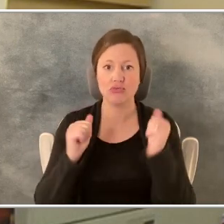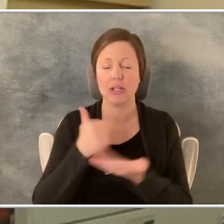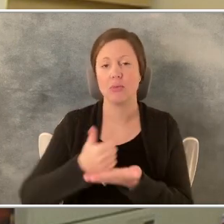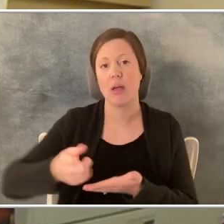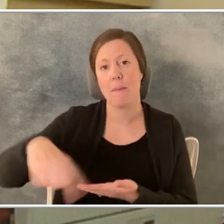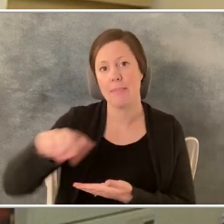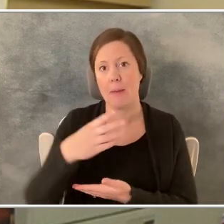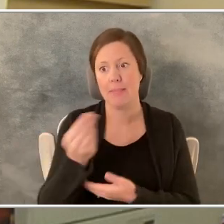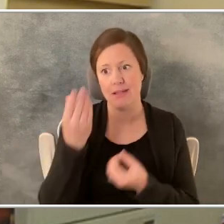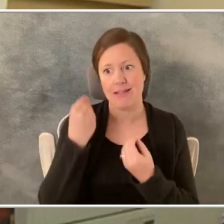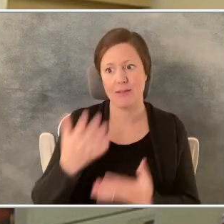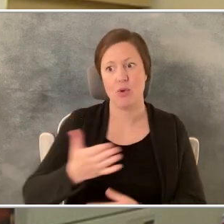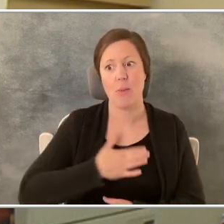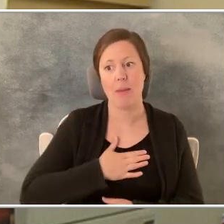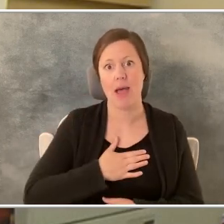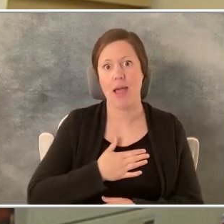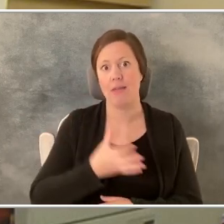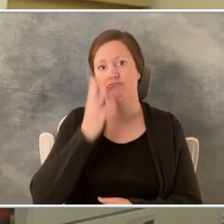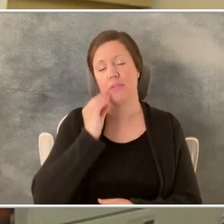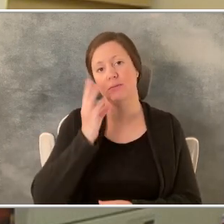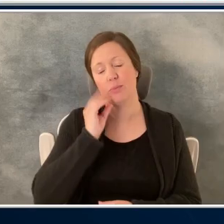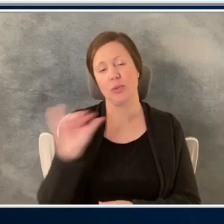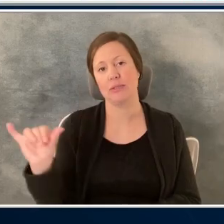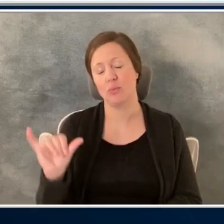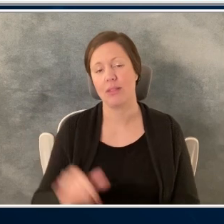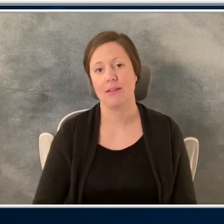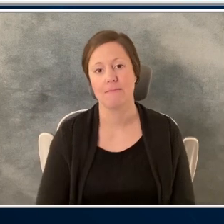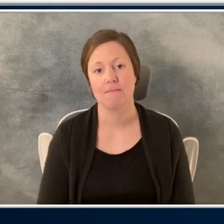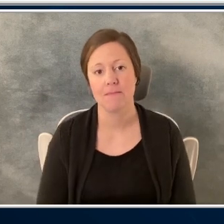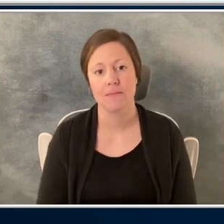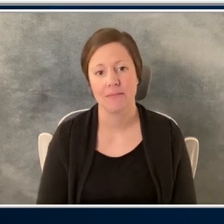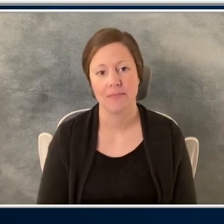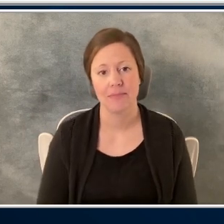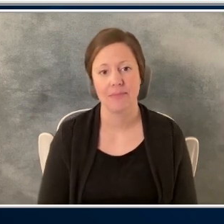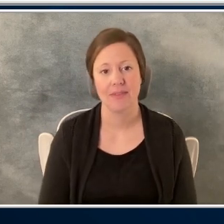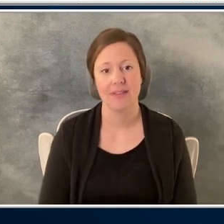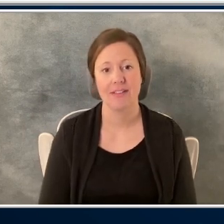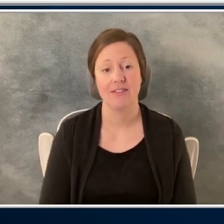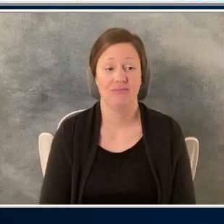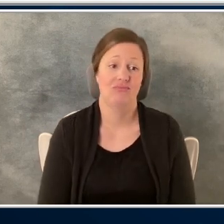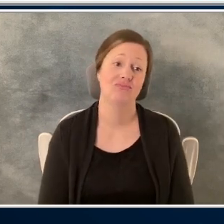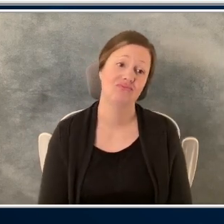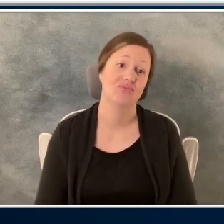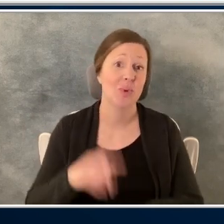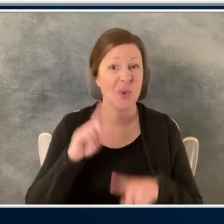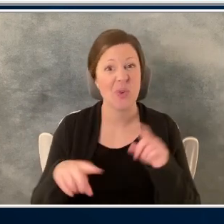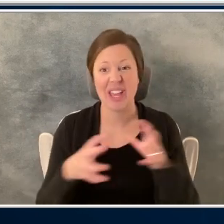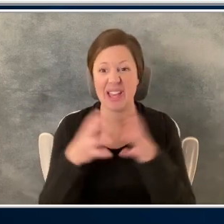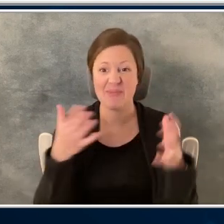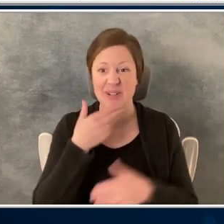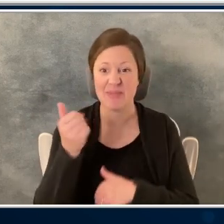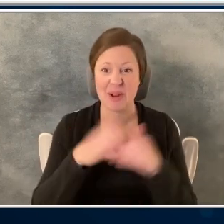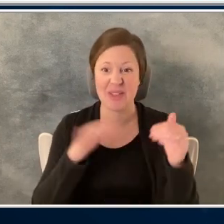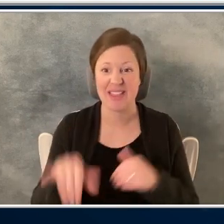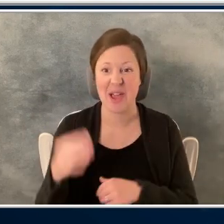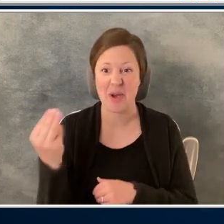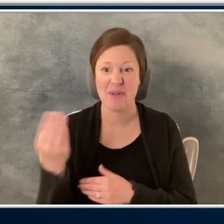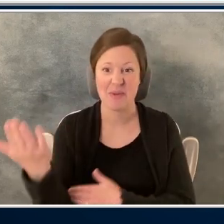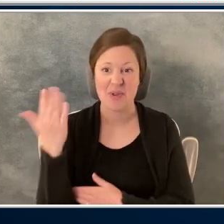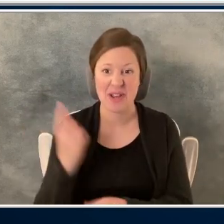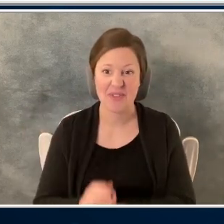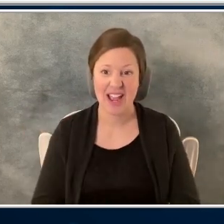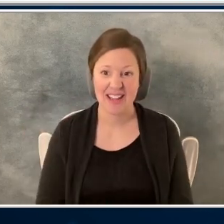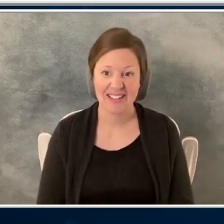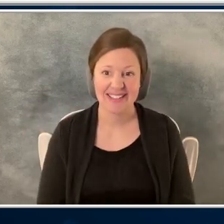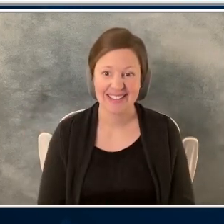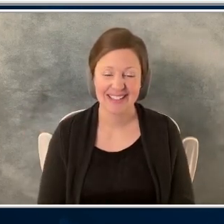them know my path that I took as well. Can't get any better than that on a Monday morning. No. Right? That's a pretty good way to